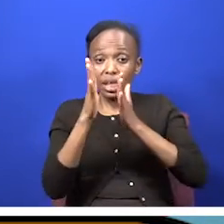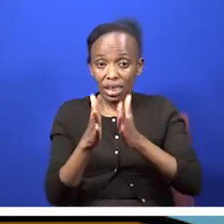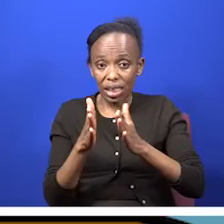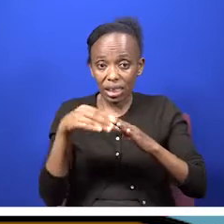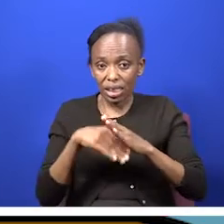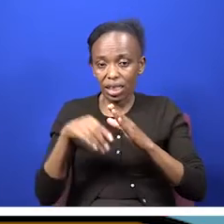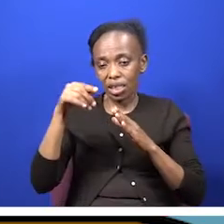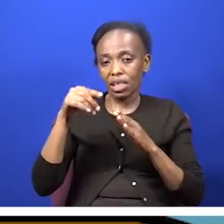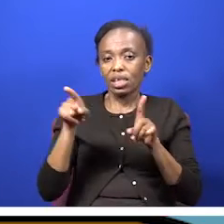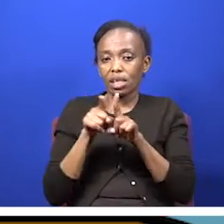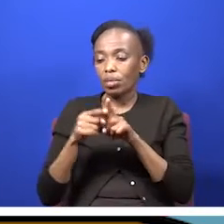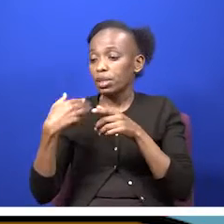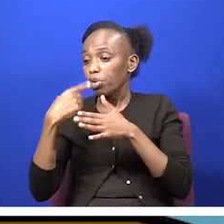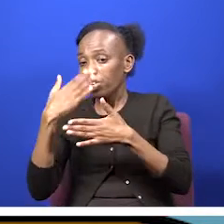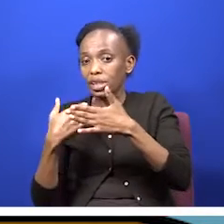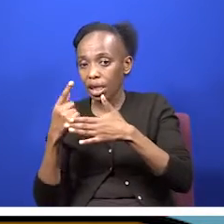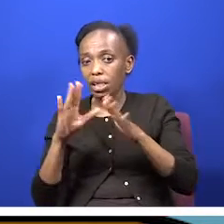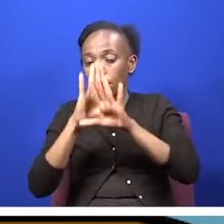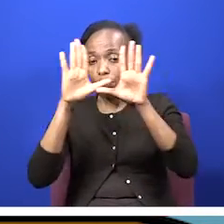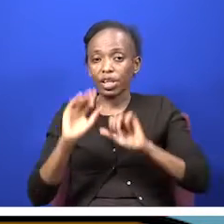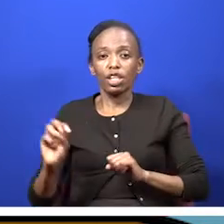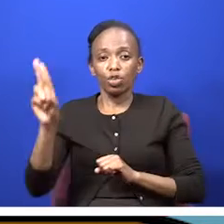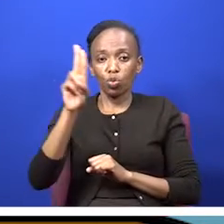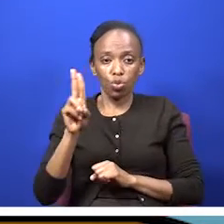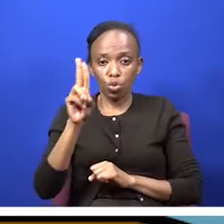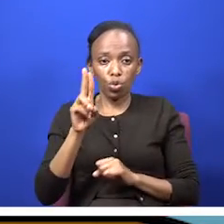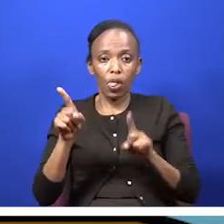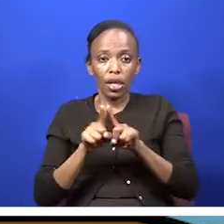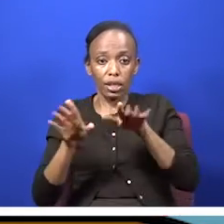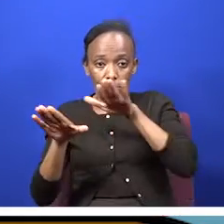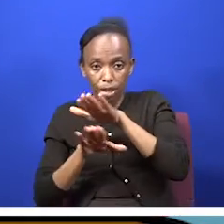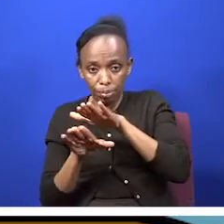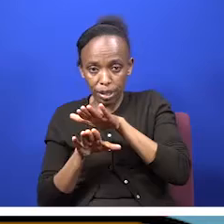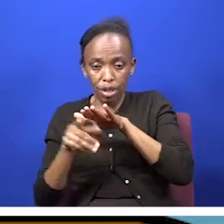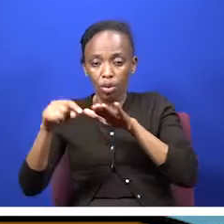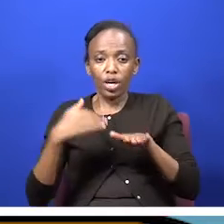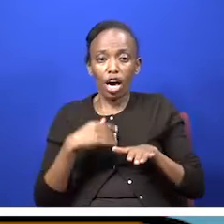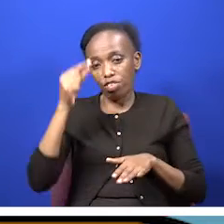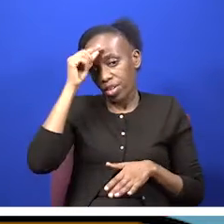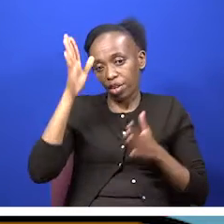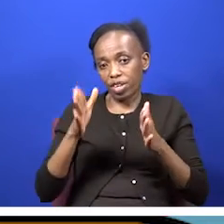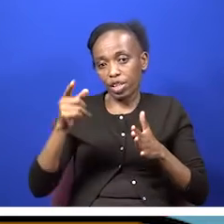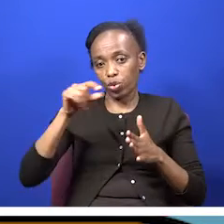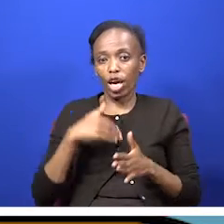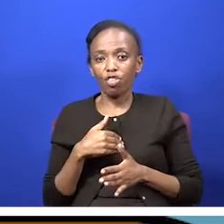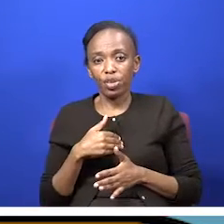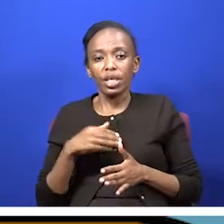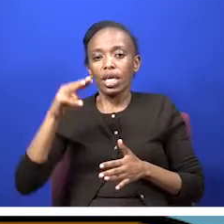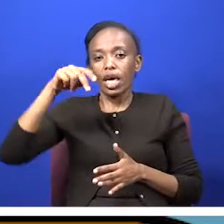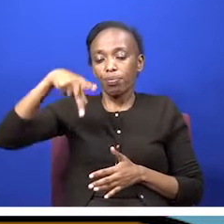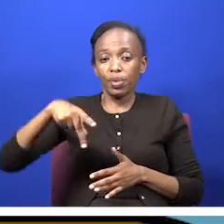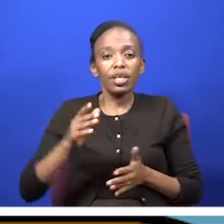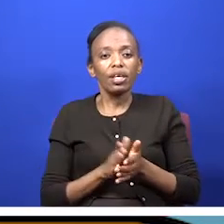have leaders in, like you said, President Uhuru, we have his deputy, we have governors,